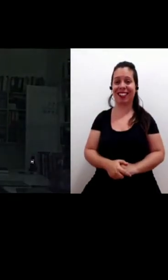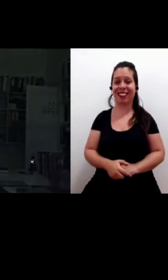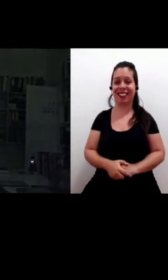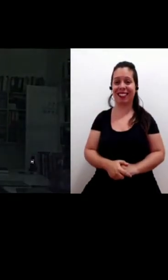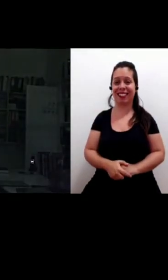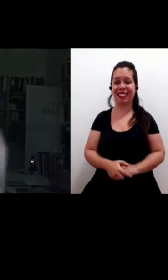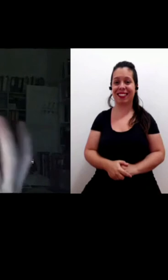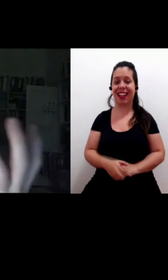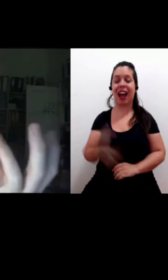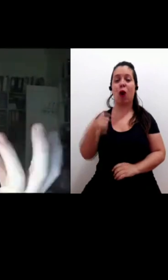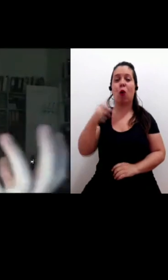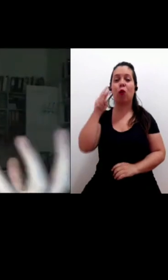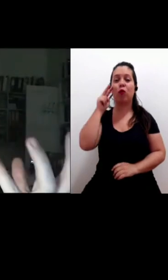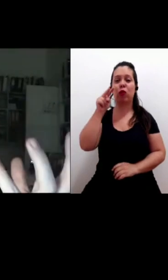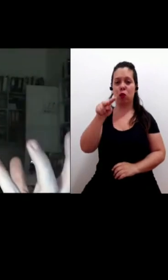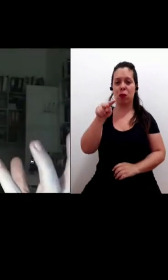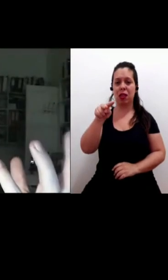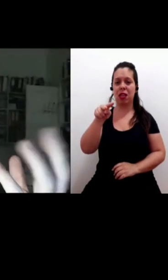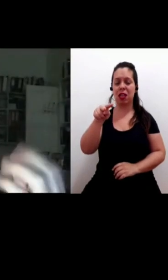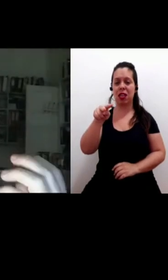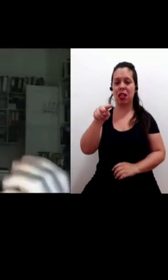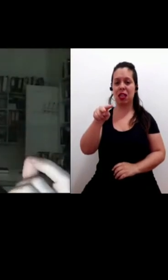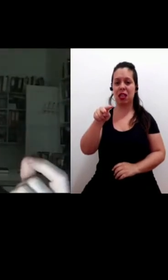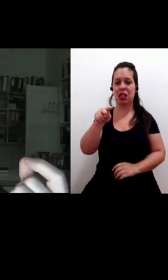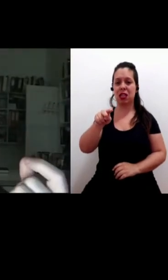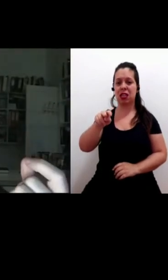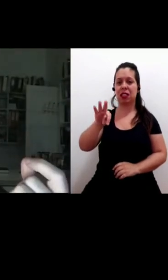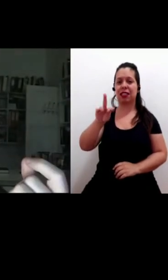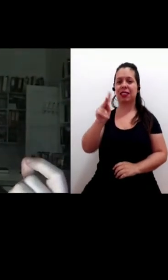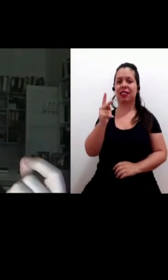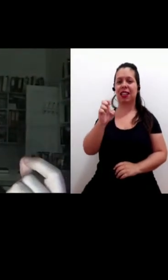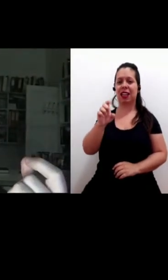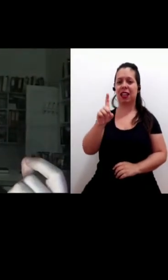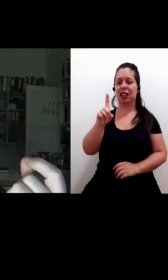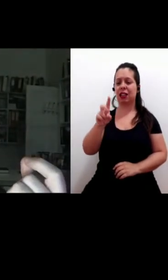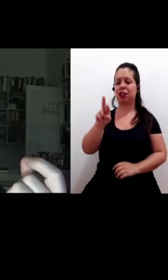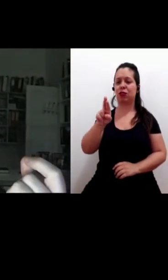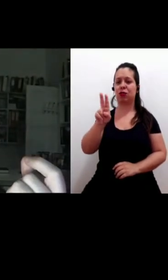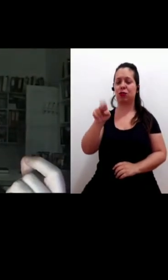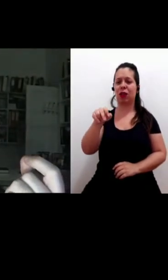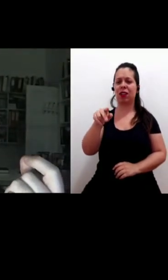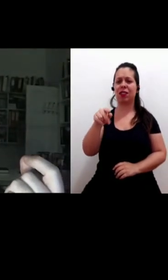film, The Drunkard, how do you put it? Ebrio.